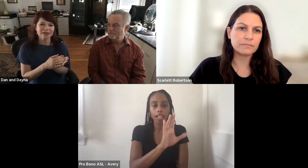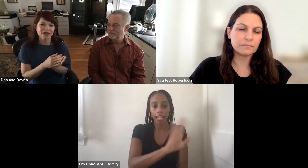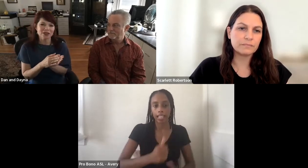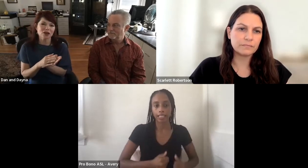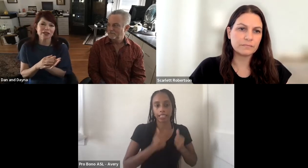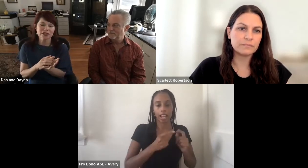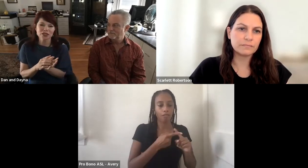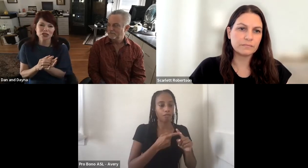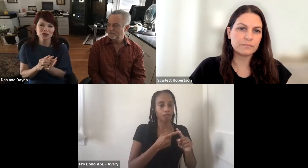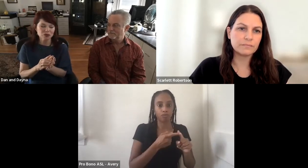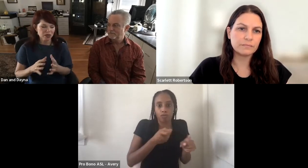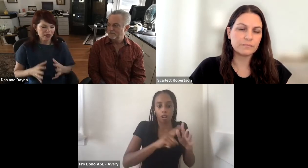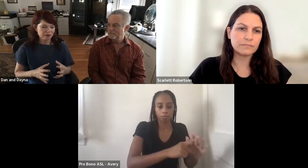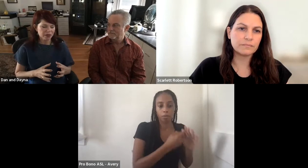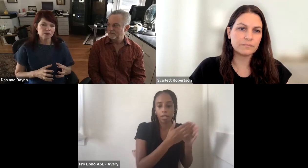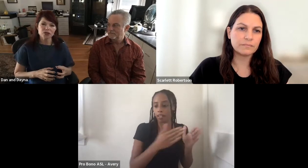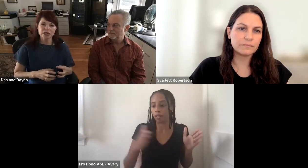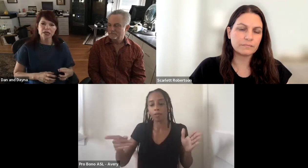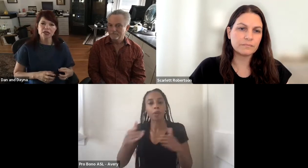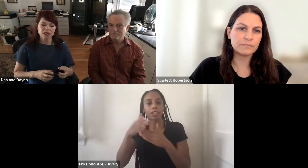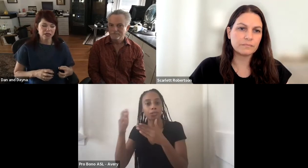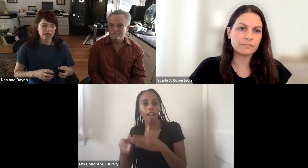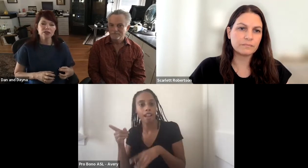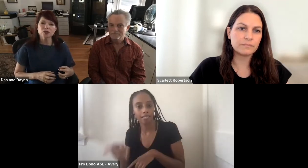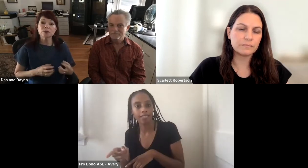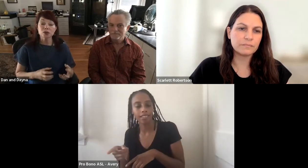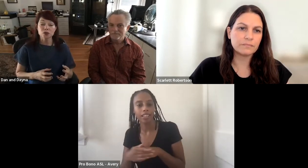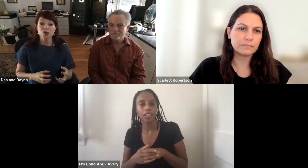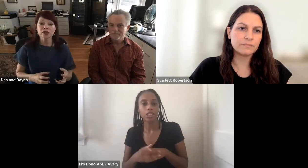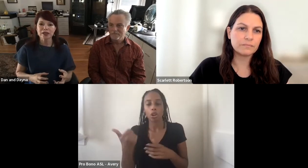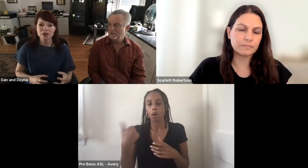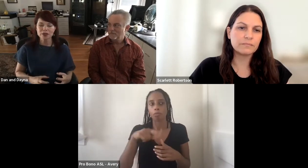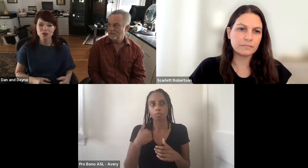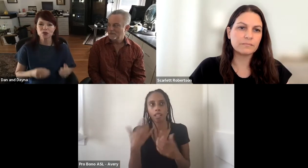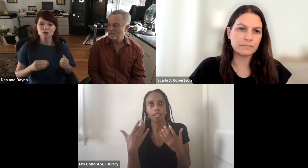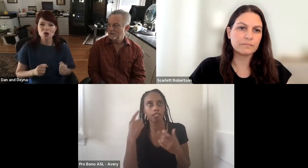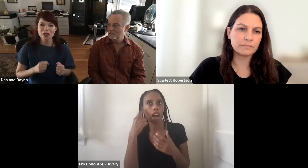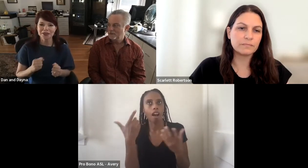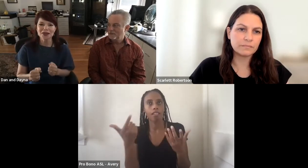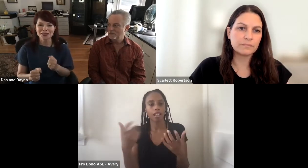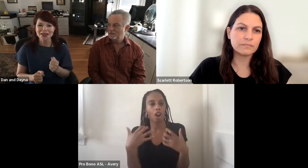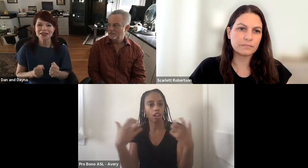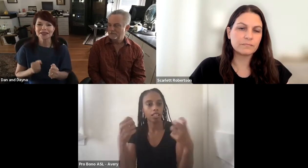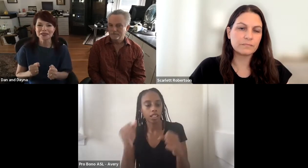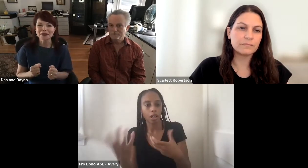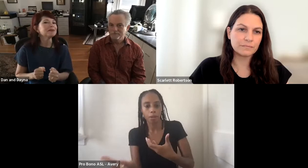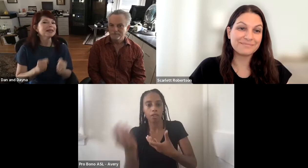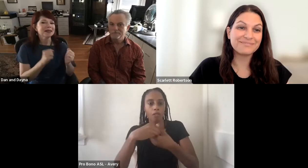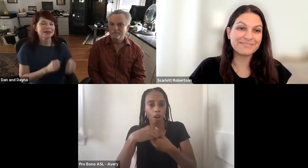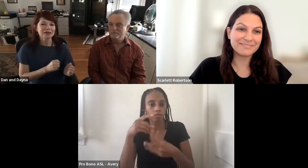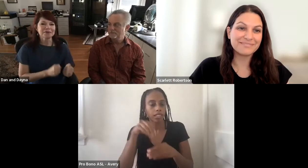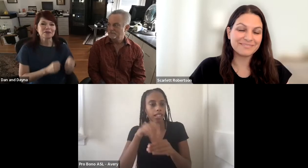think it allows an audience to be immersed in his own spiritual journey that way, because you're sort of walking alongside